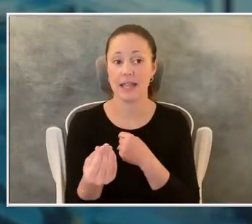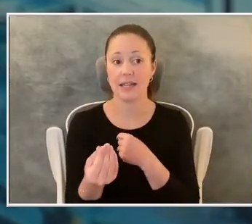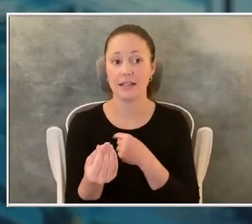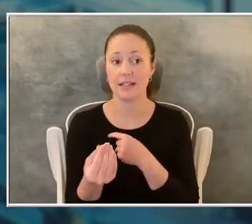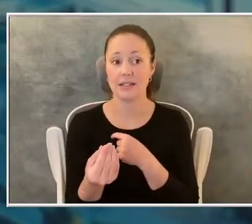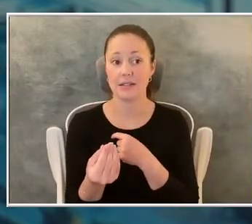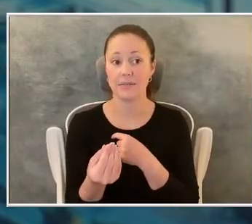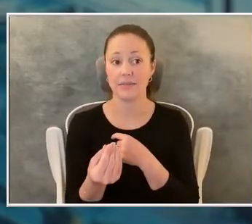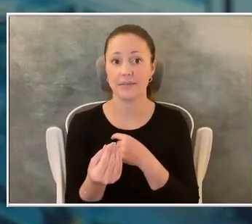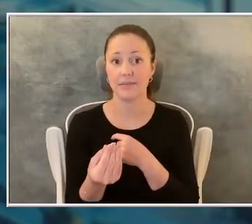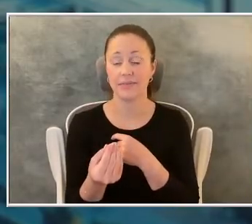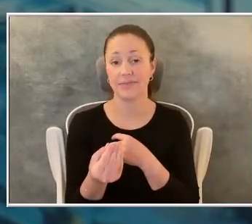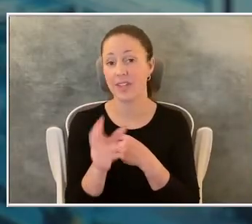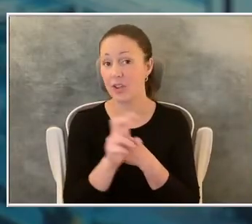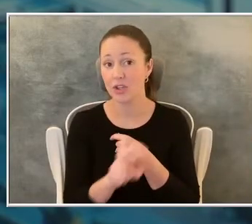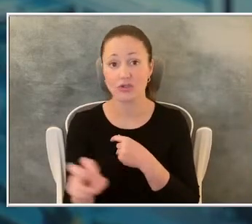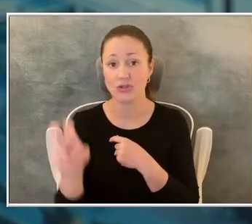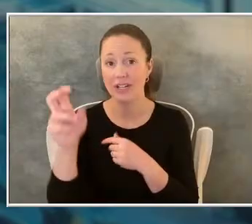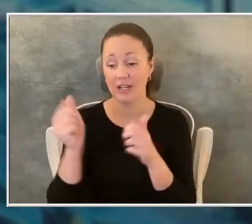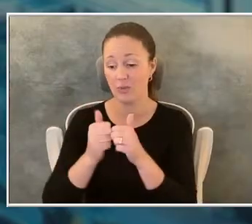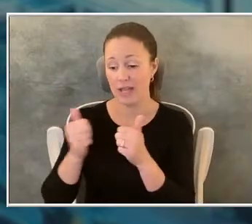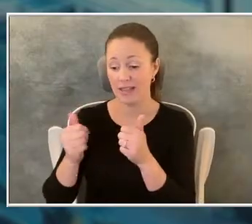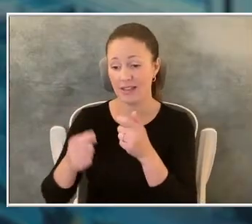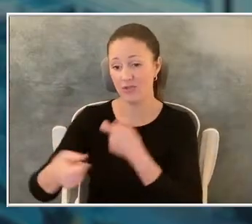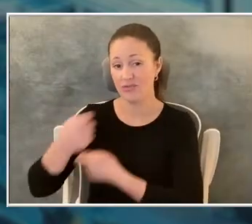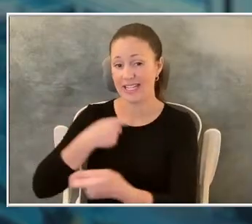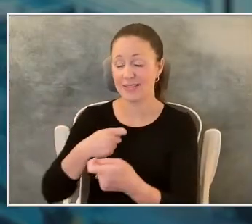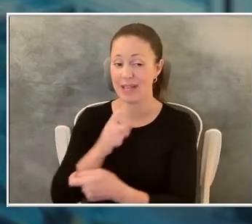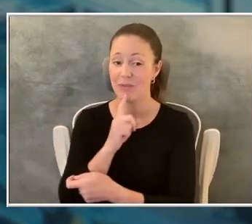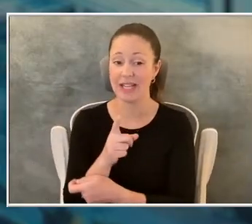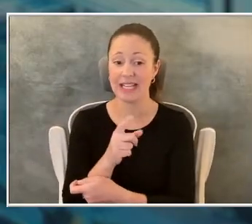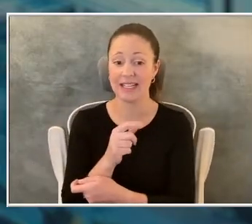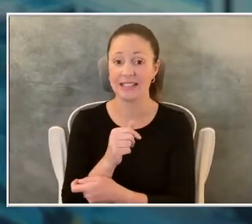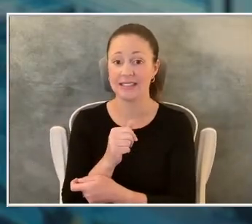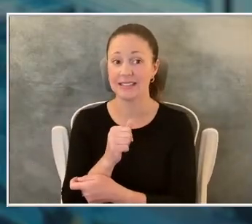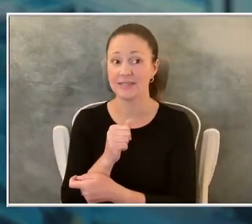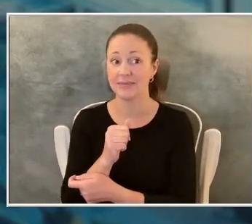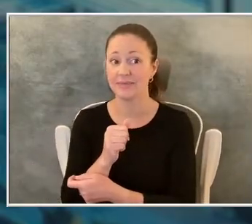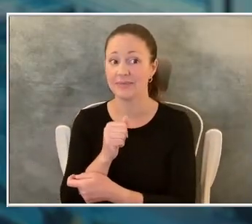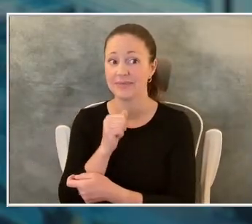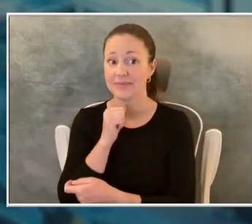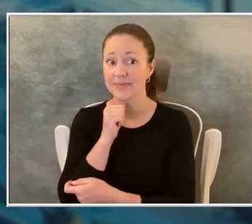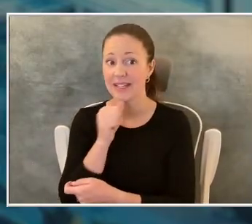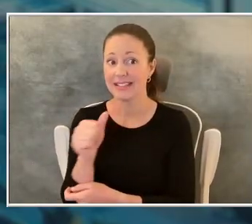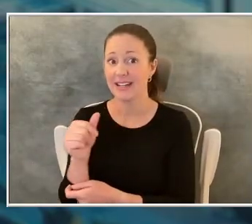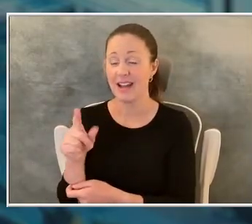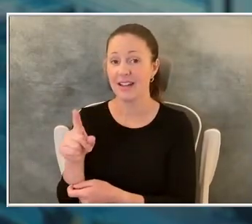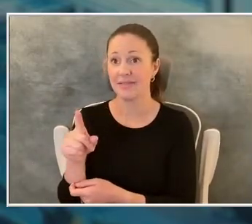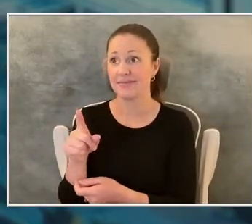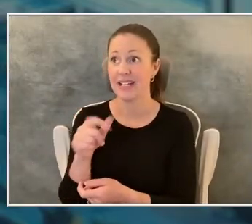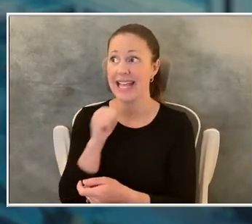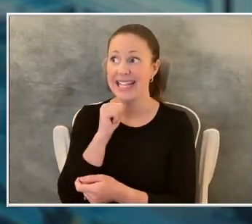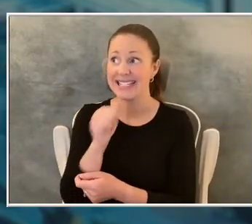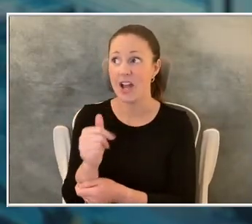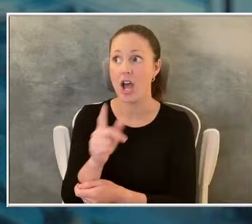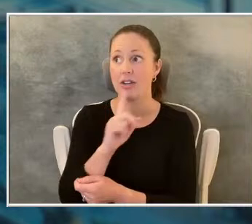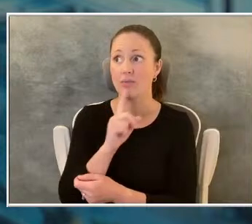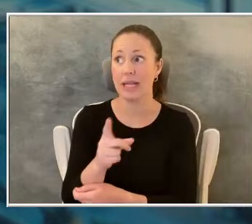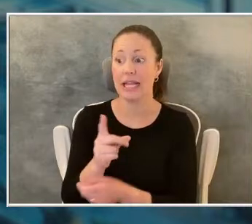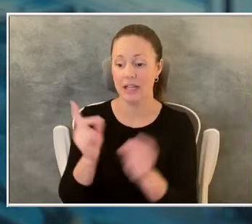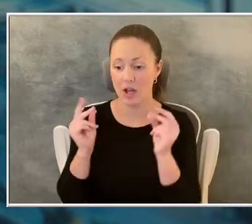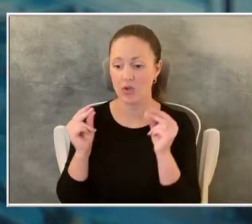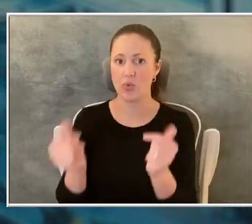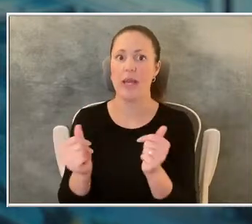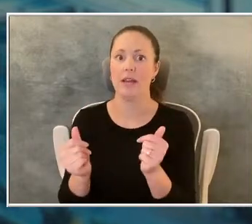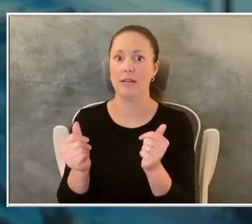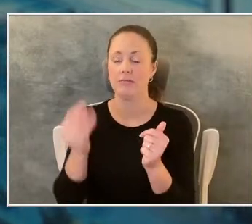the transplant journey, it's not a 100-meter sprint. It's a long run. So you have to